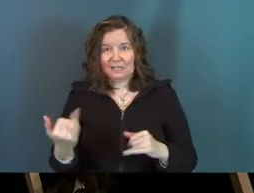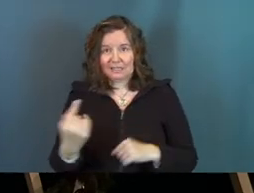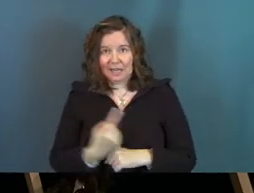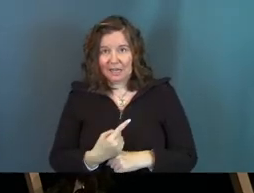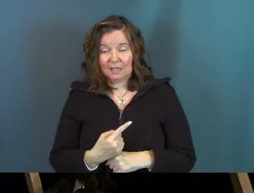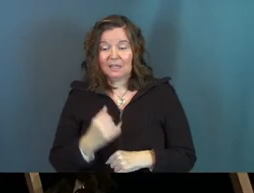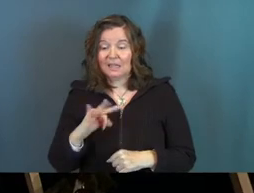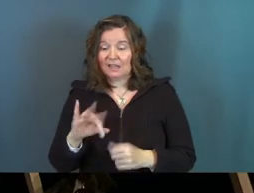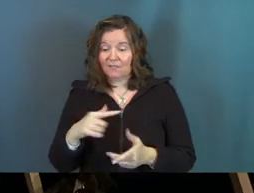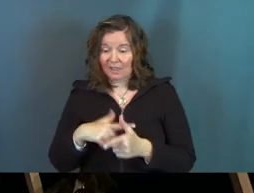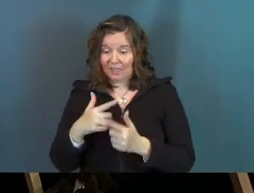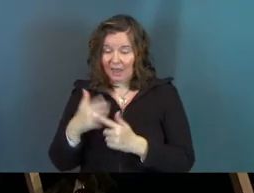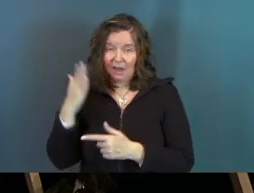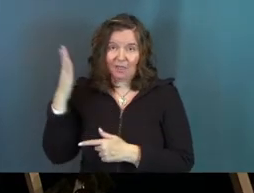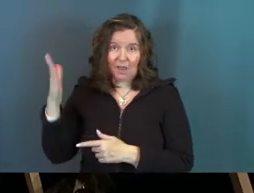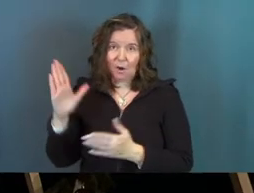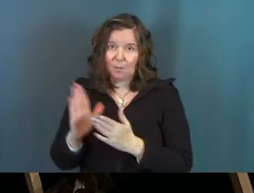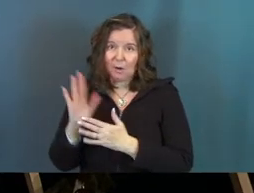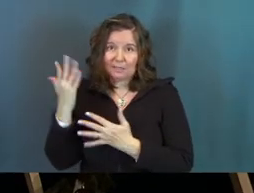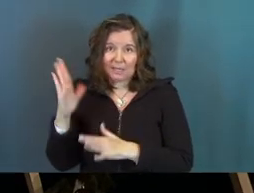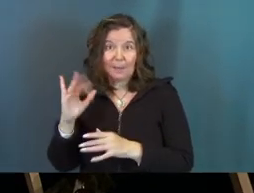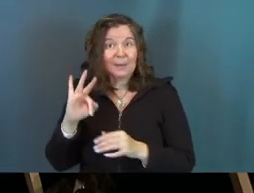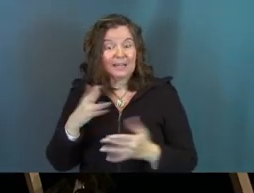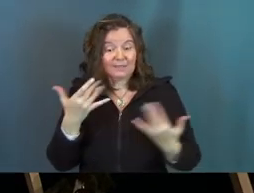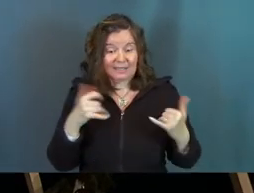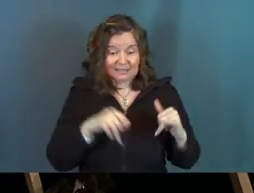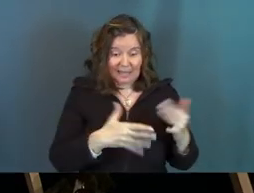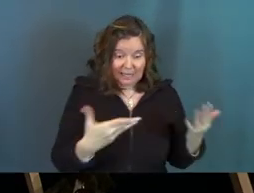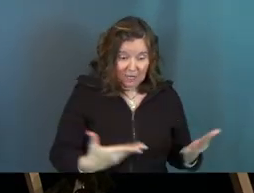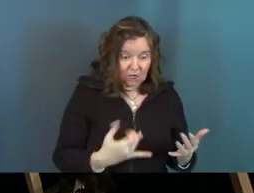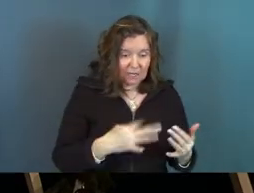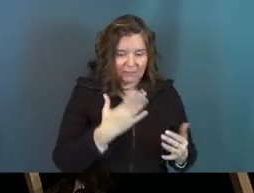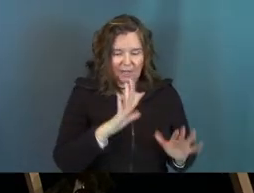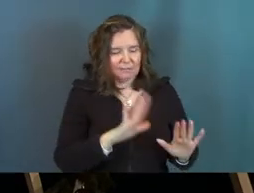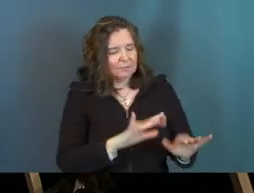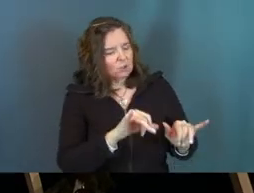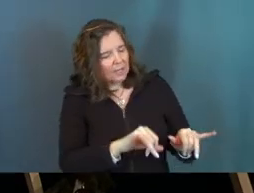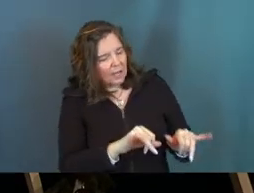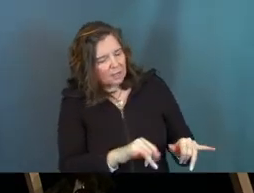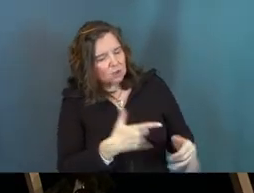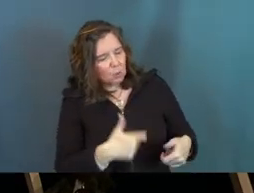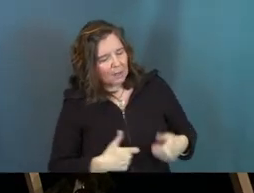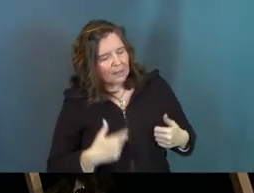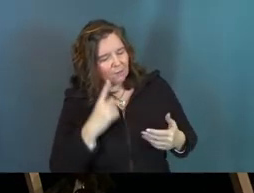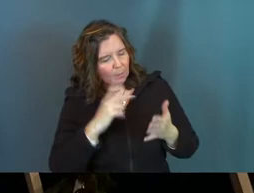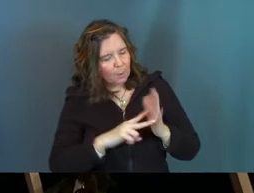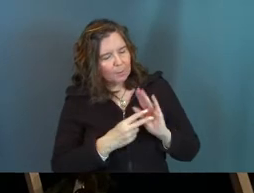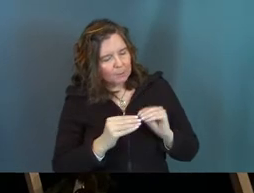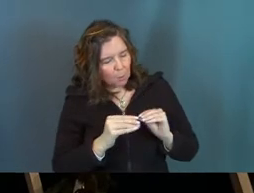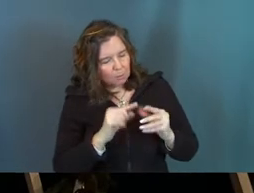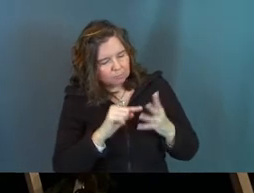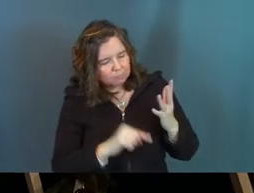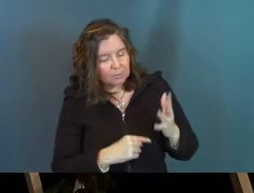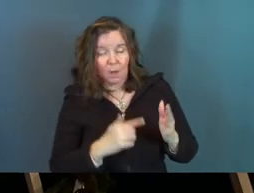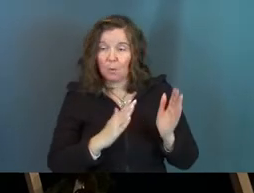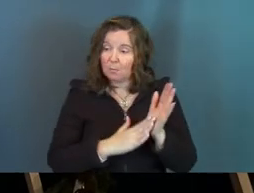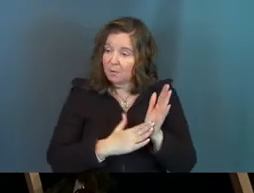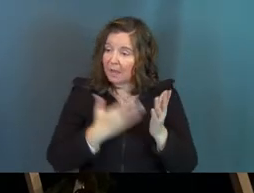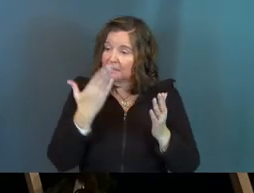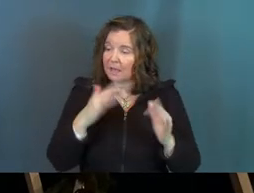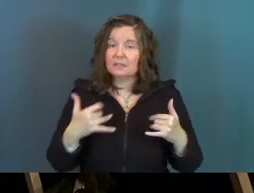today, if it's then and there, praise God. If it's here and now, if God's like, hey, you gotta stay, you're living for a little bit longer, it's like,